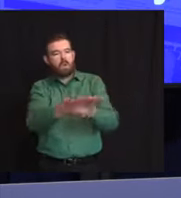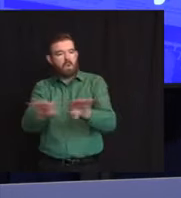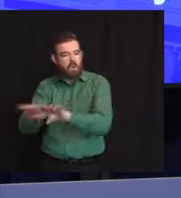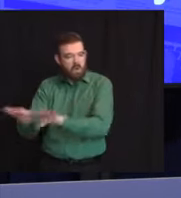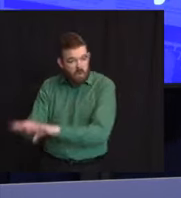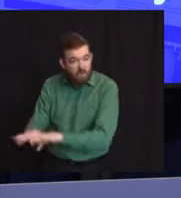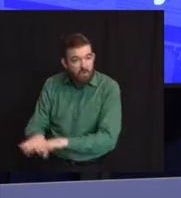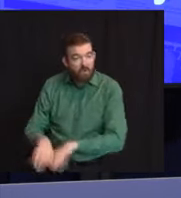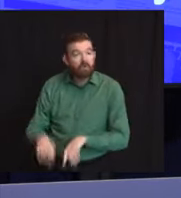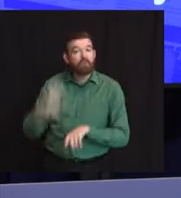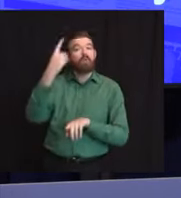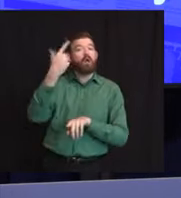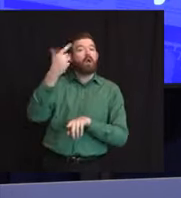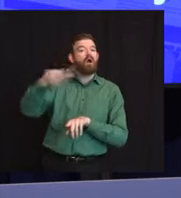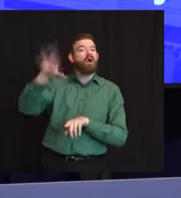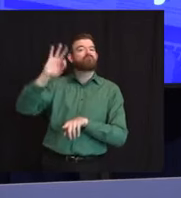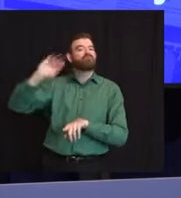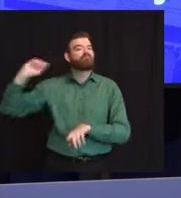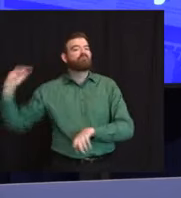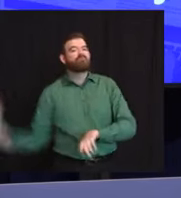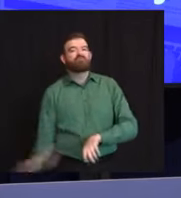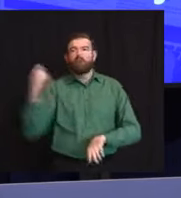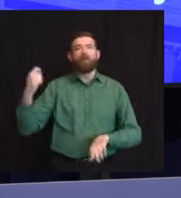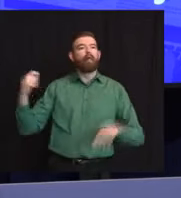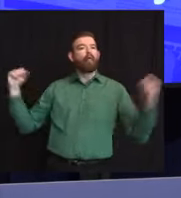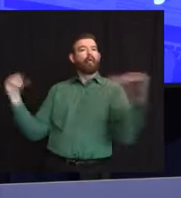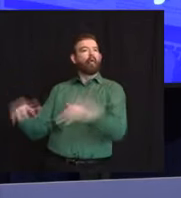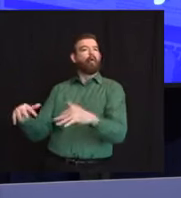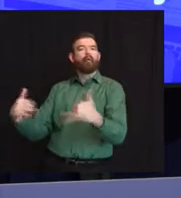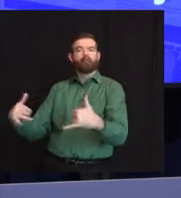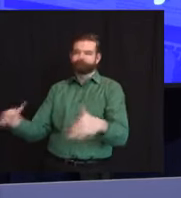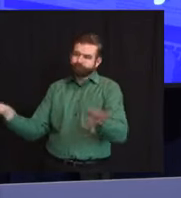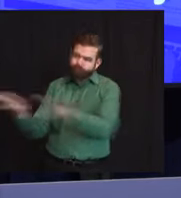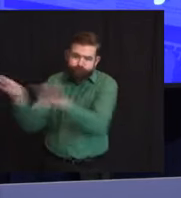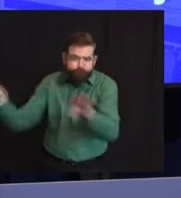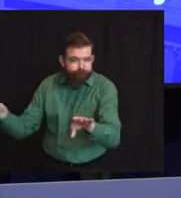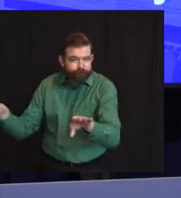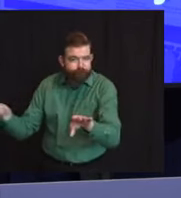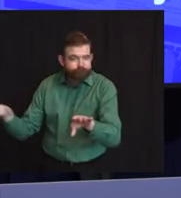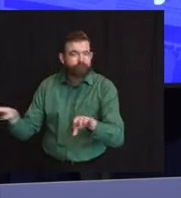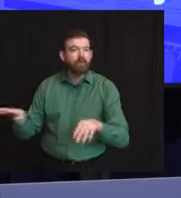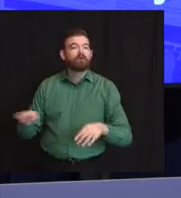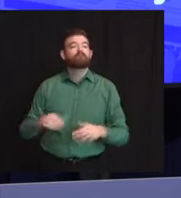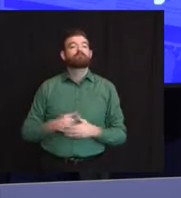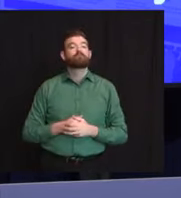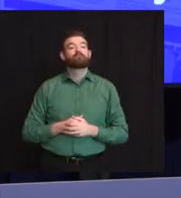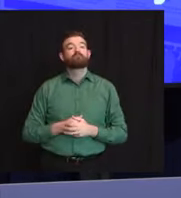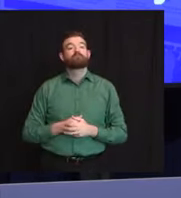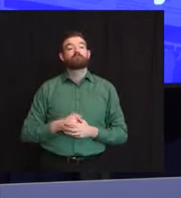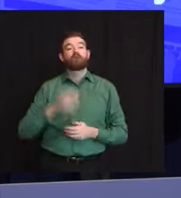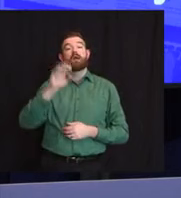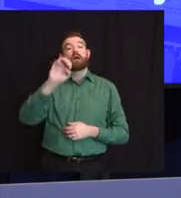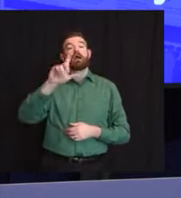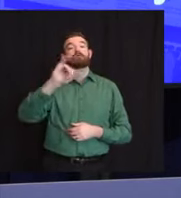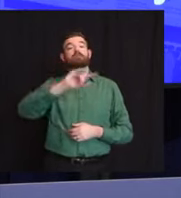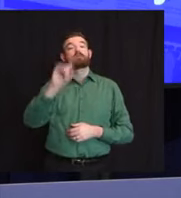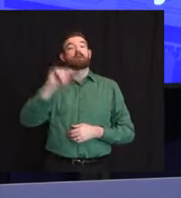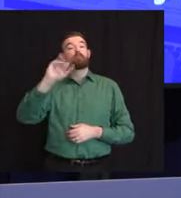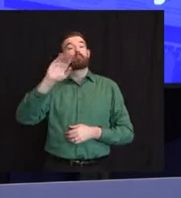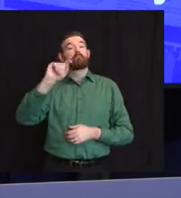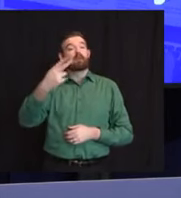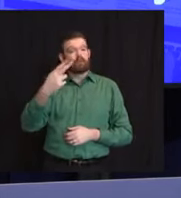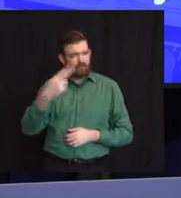In Elizabeth, 7 subjects were charged for congregating. They had been warned several times and continued to not socially